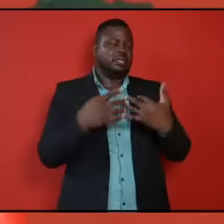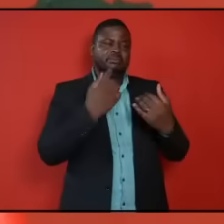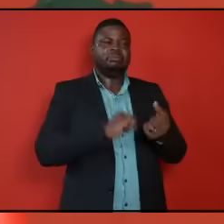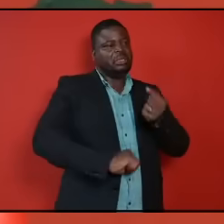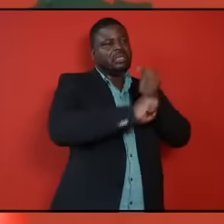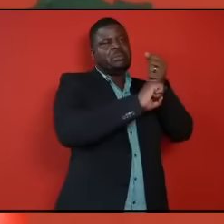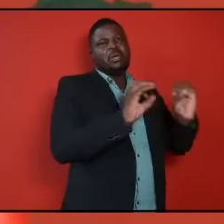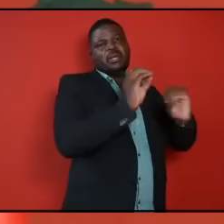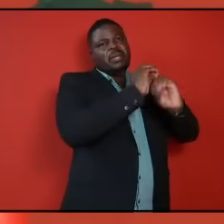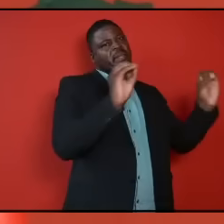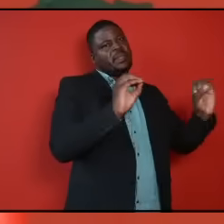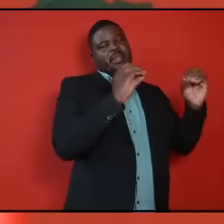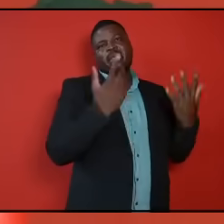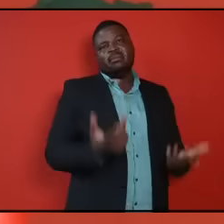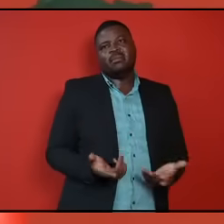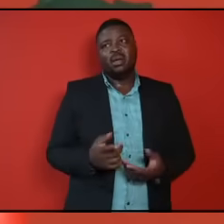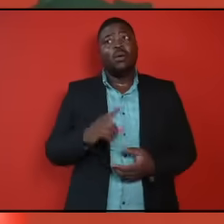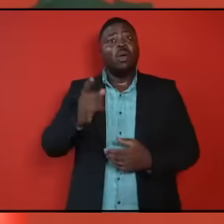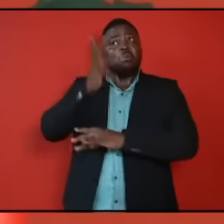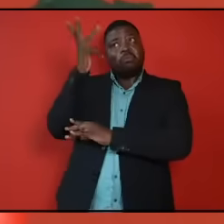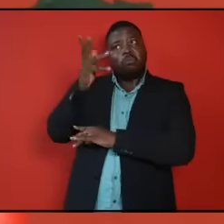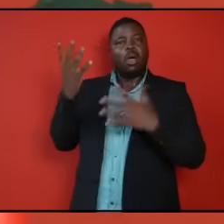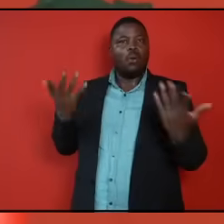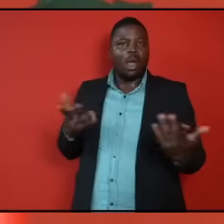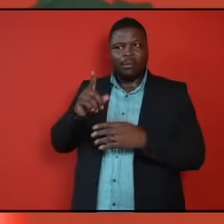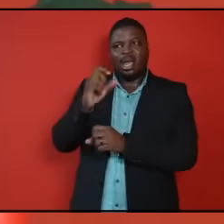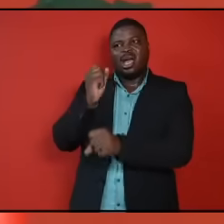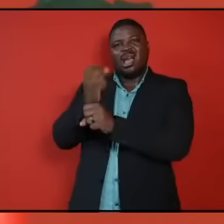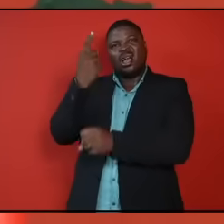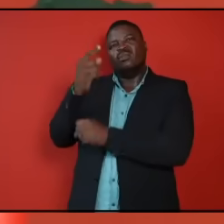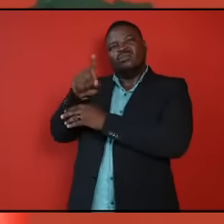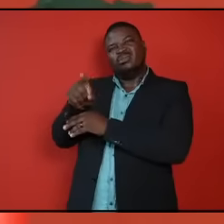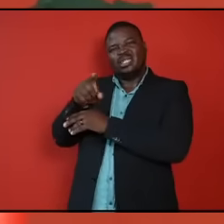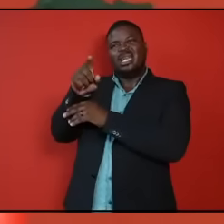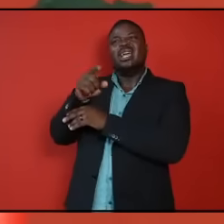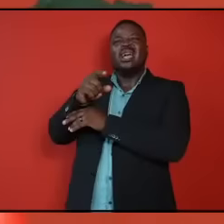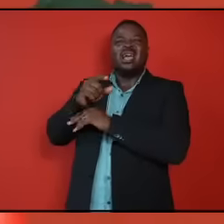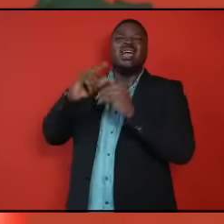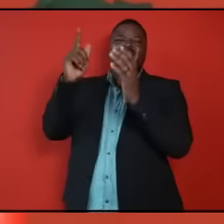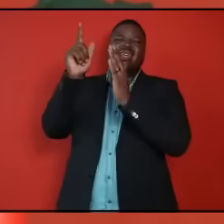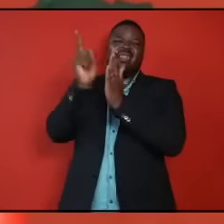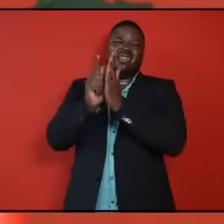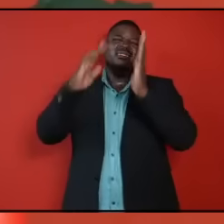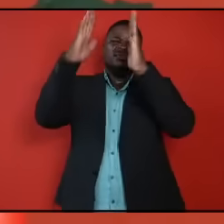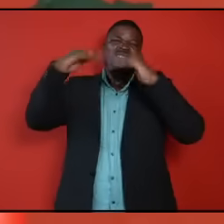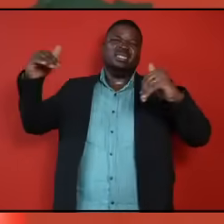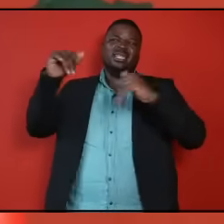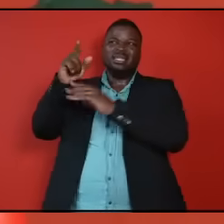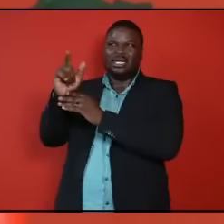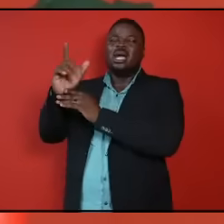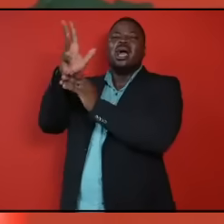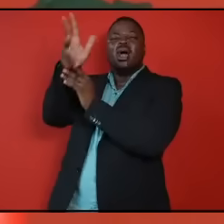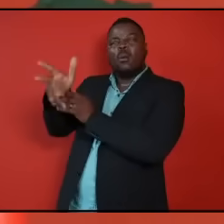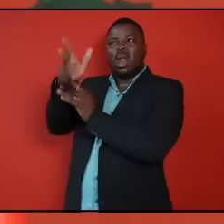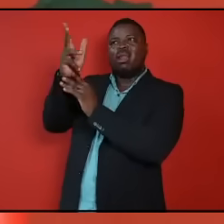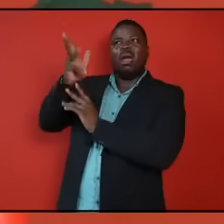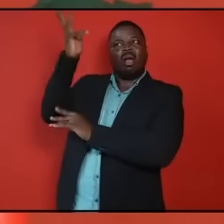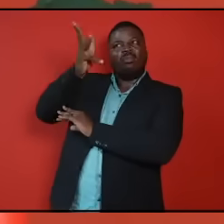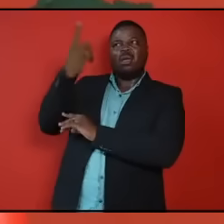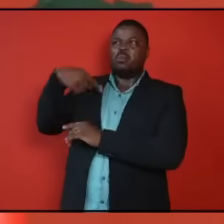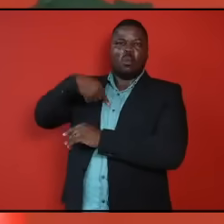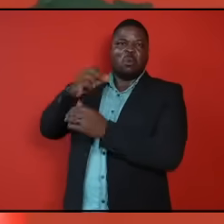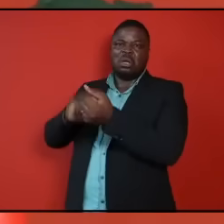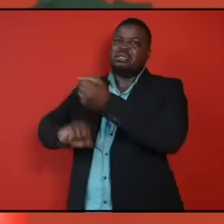Provincial Legislature, and will subsequently support any motion of no confidence against any ANC mayor